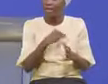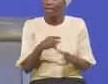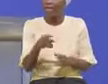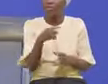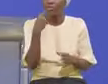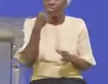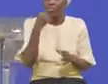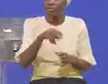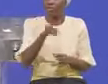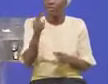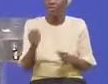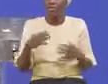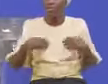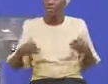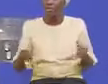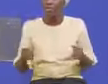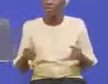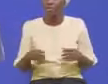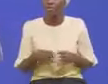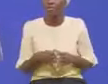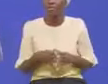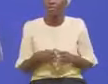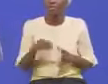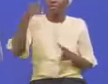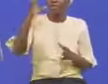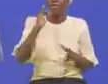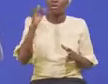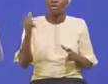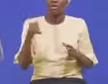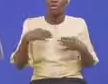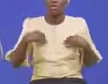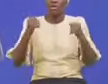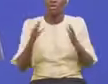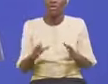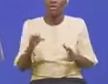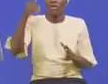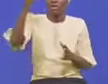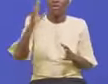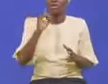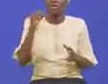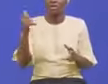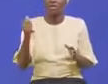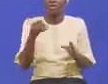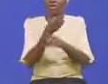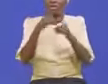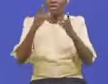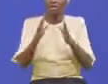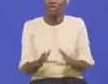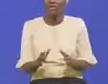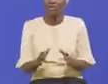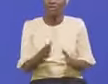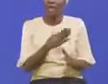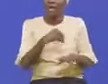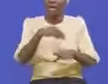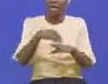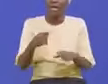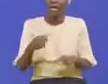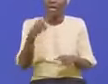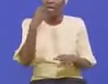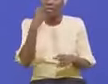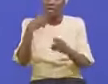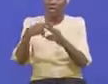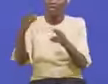healing. Ame yo hiya doyo yo a. Ma wa doyo lai. Ma wa katu lai. And at the mention of the name